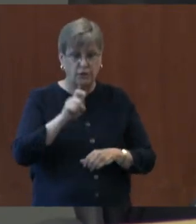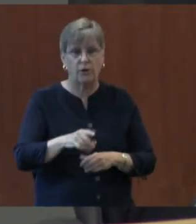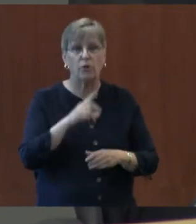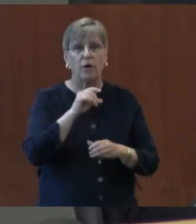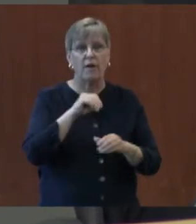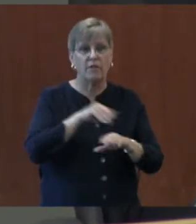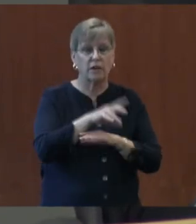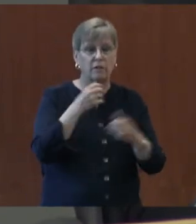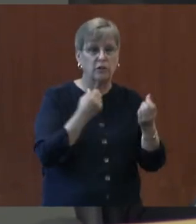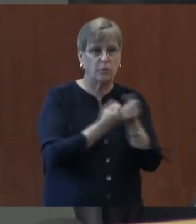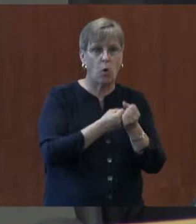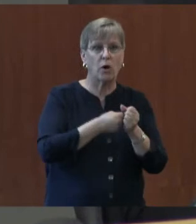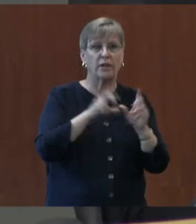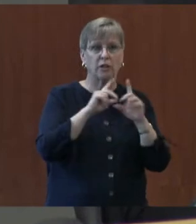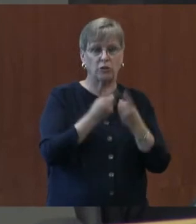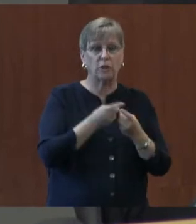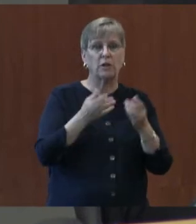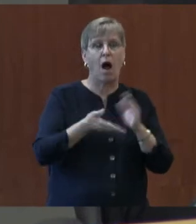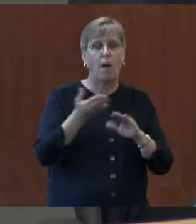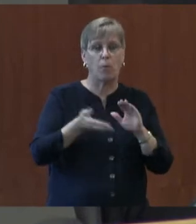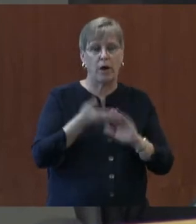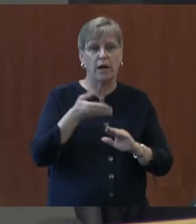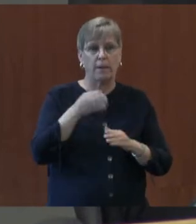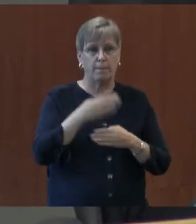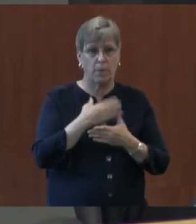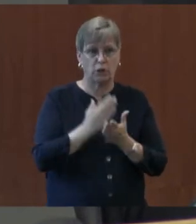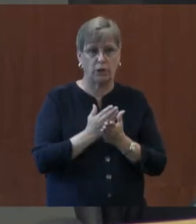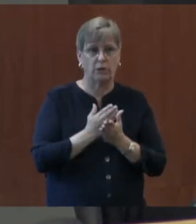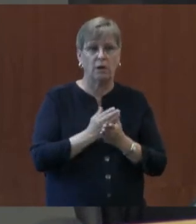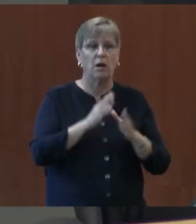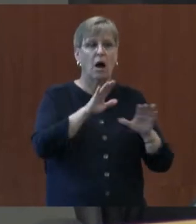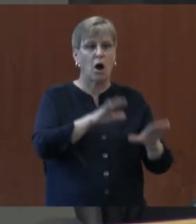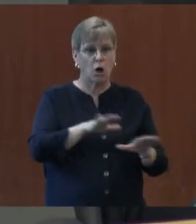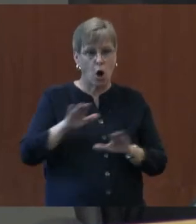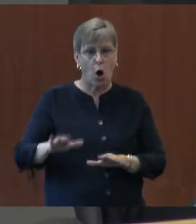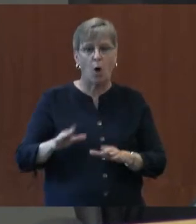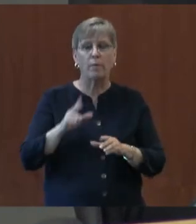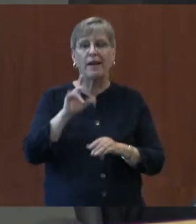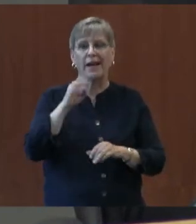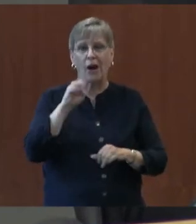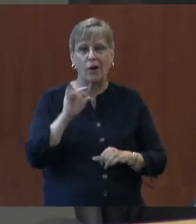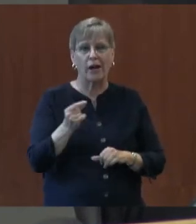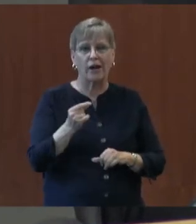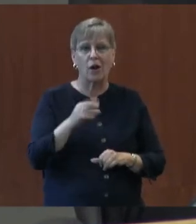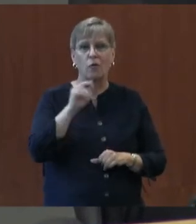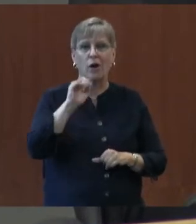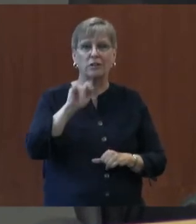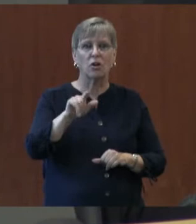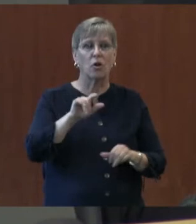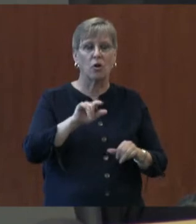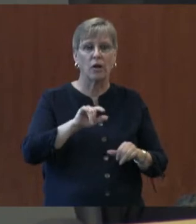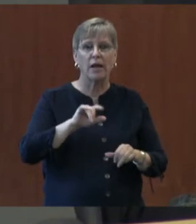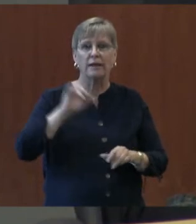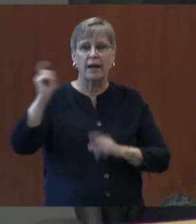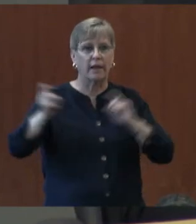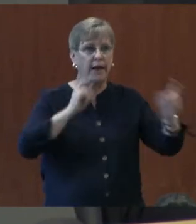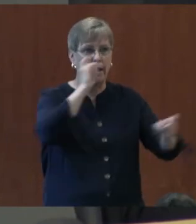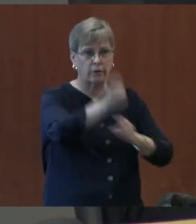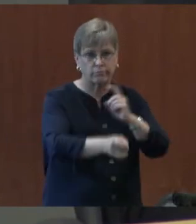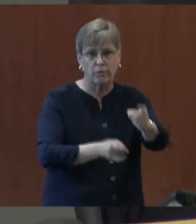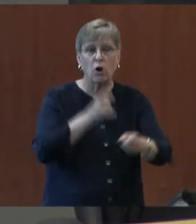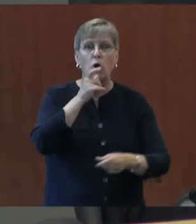the district's operating budget. A calm, caring, rational delegator who is also a